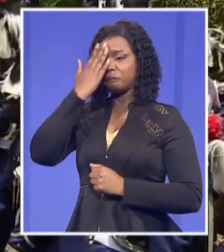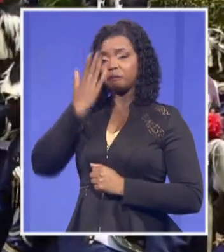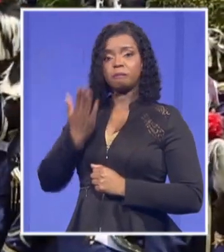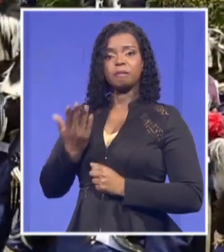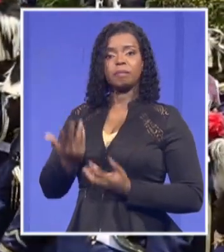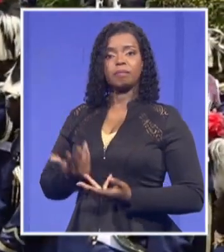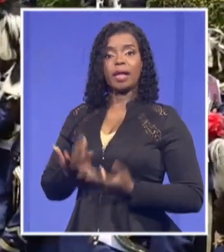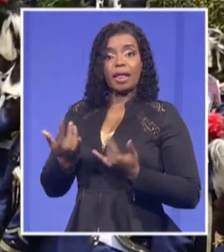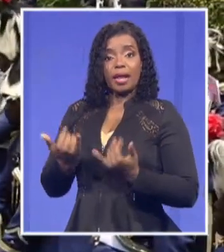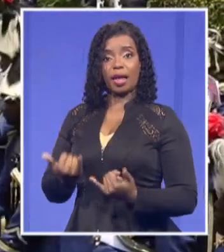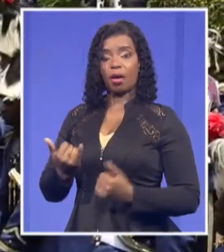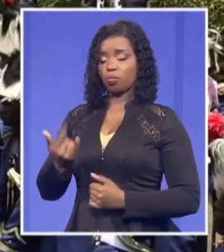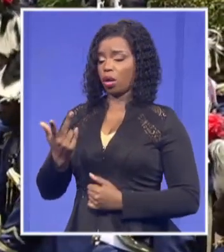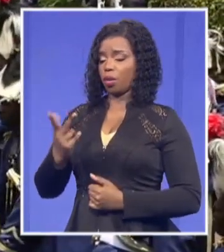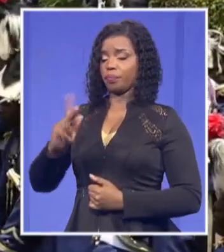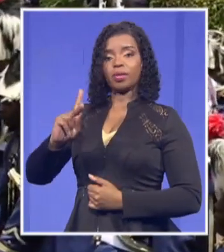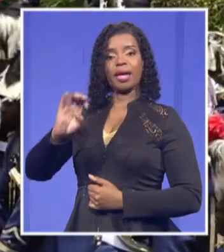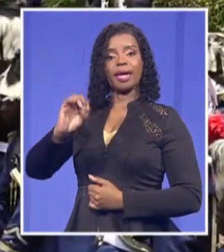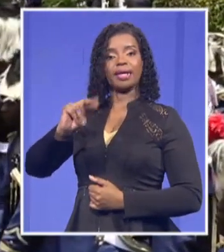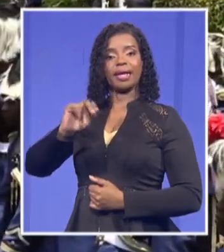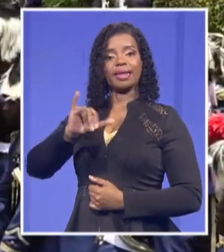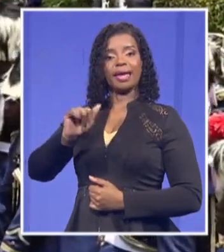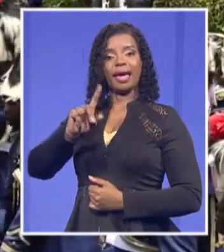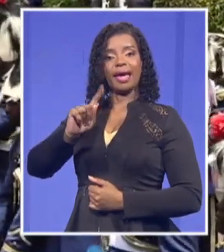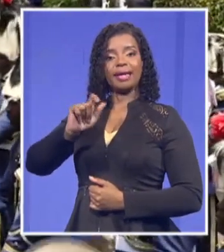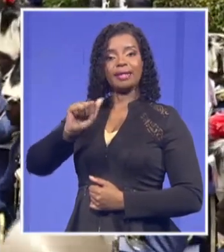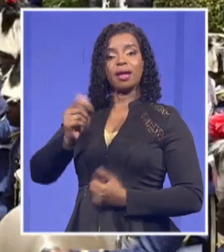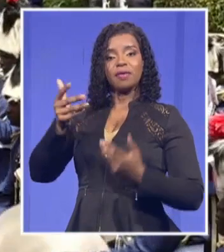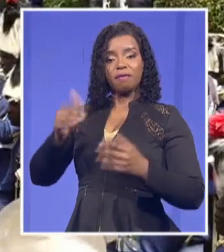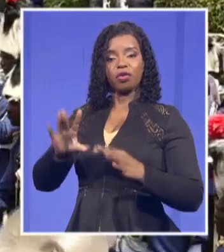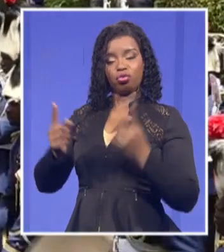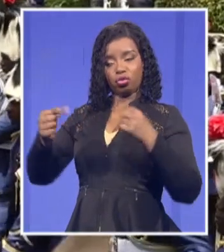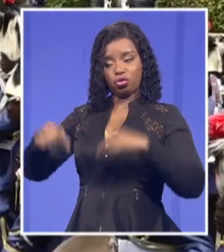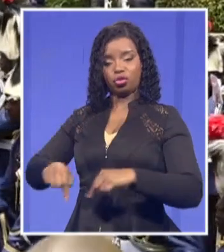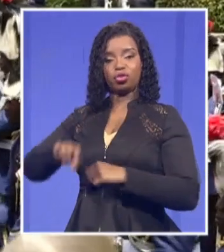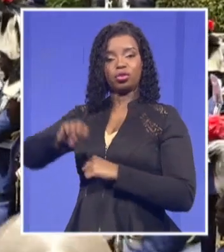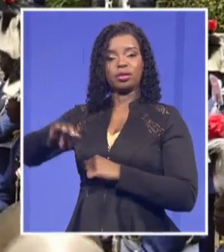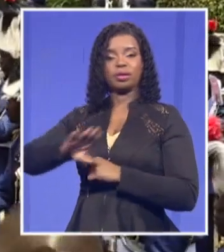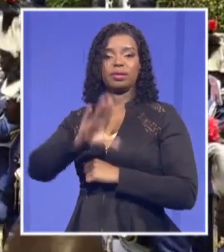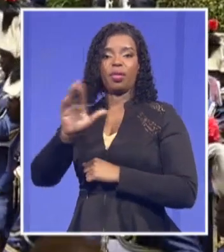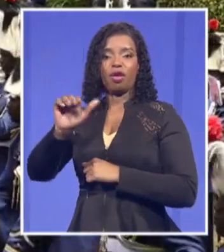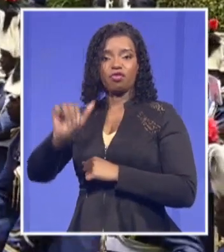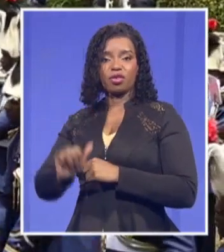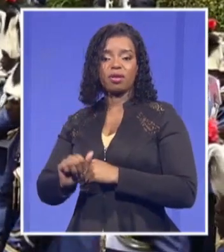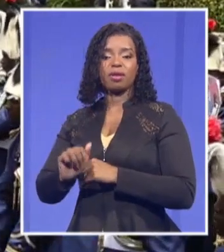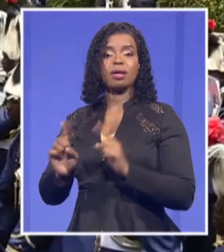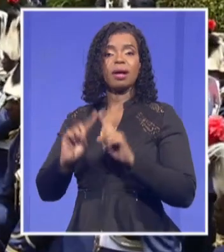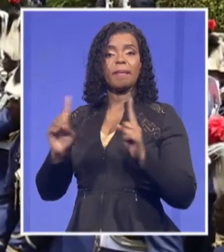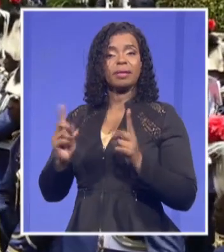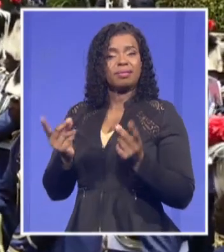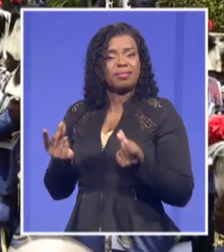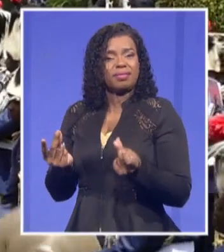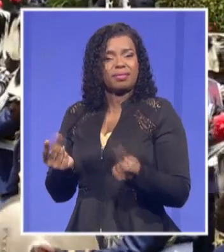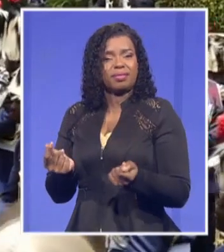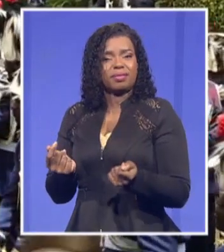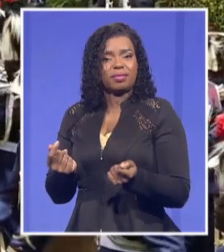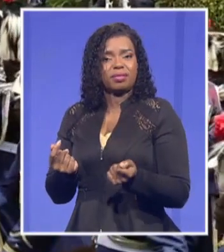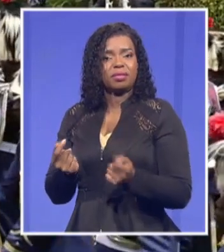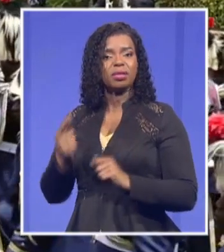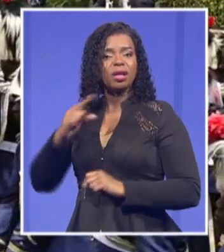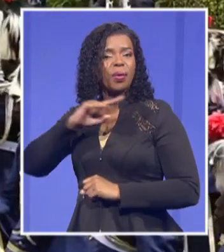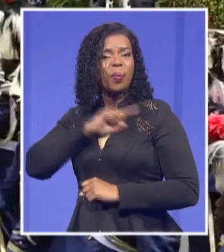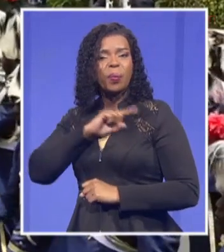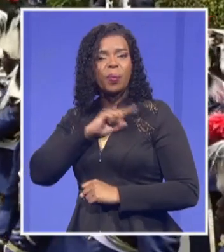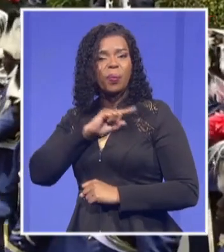predecessor, Uhuru Kenyatta, also came to South Africa. Just in terms of why